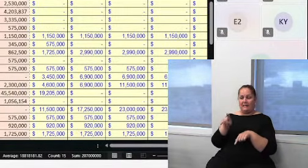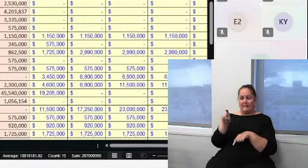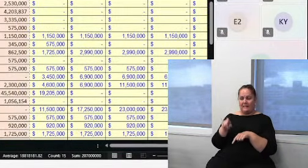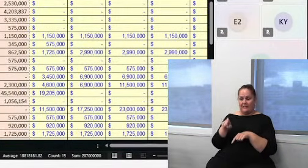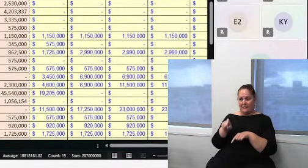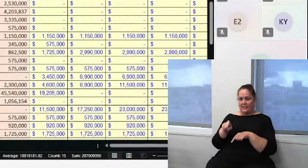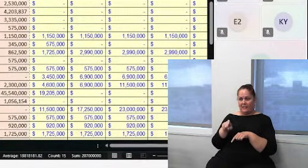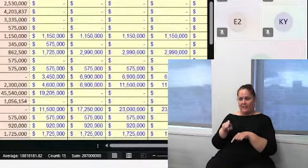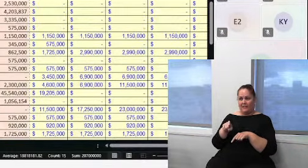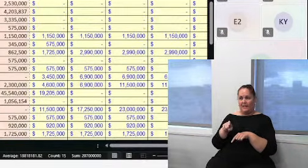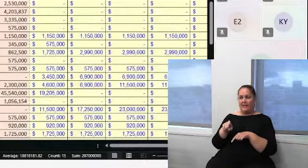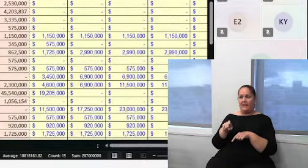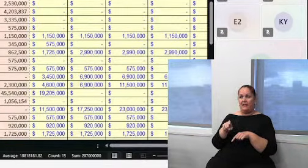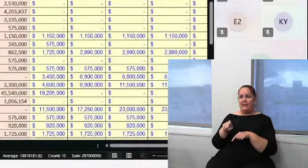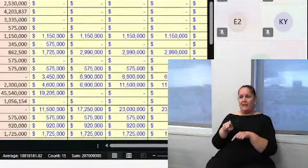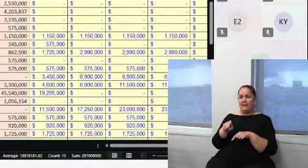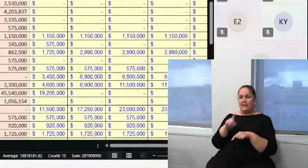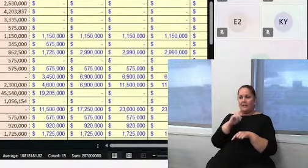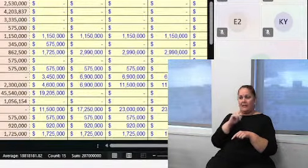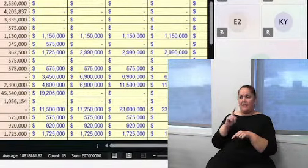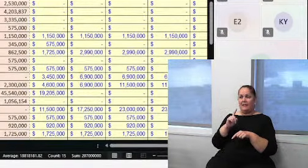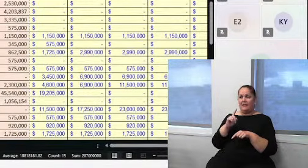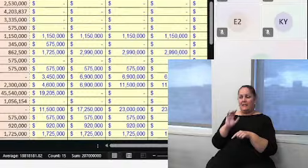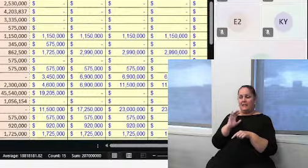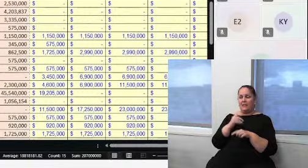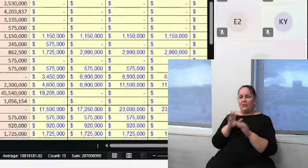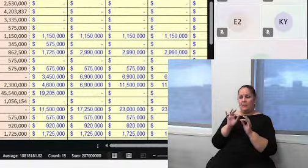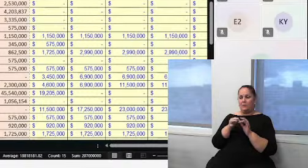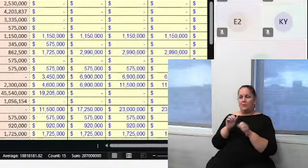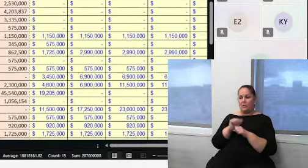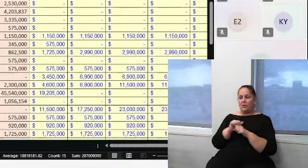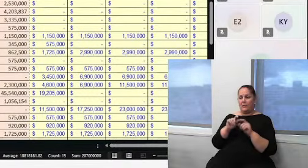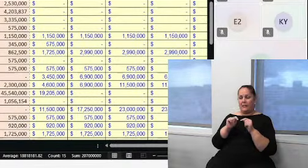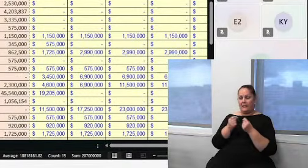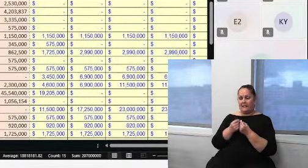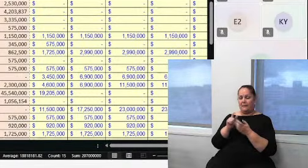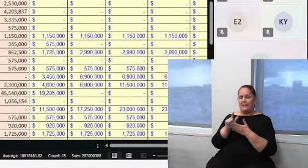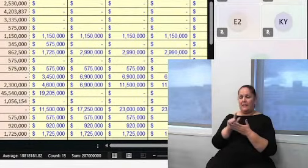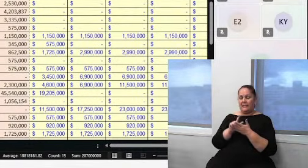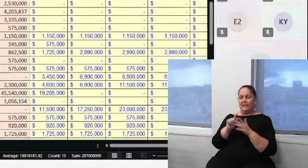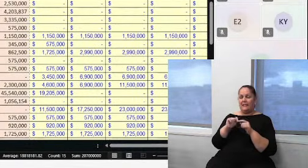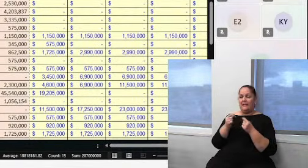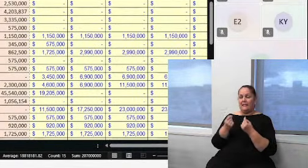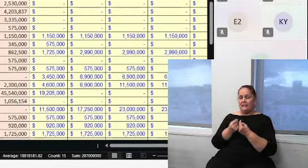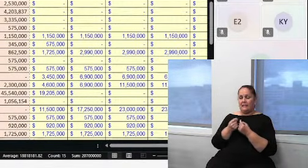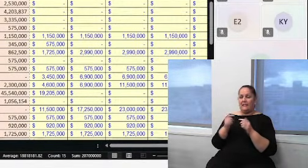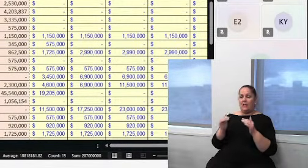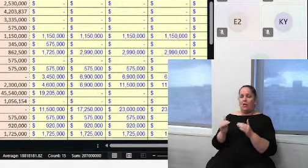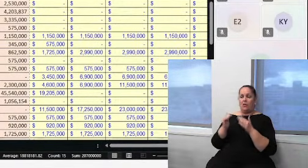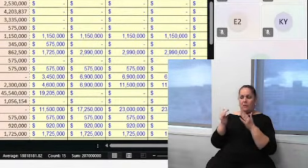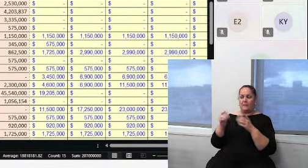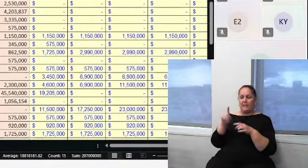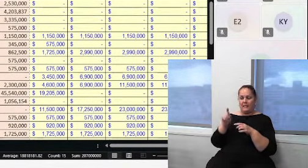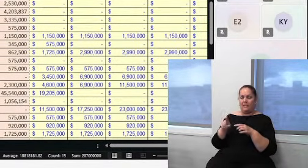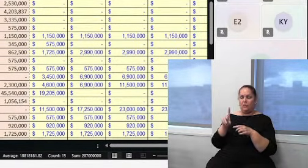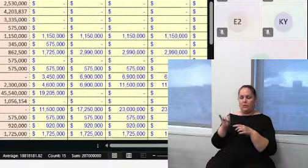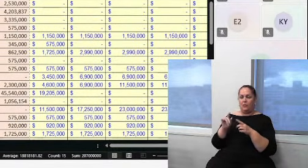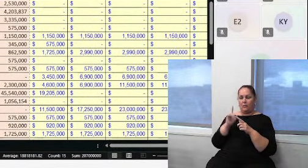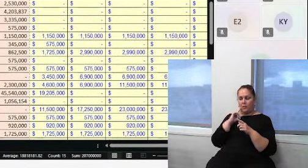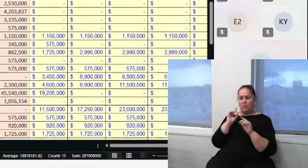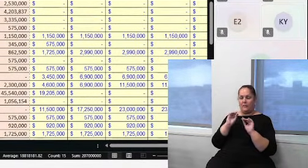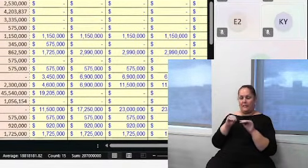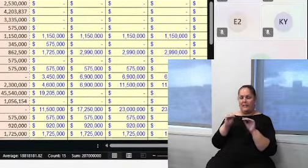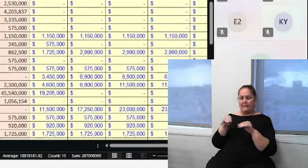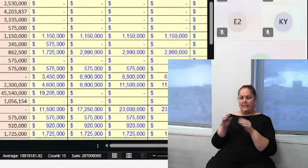identified as necessary. Okay. And our interpretation, working with the team and the legal team, there are upgrades that need to be done